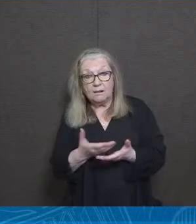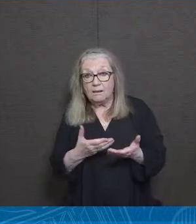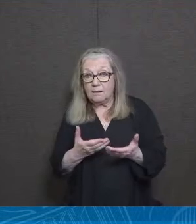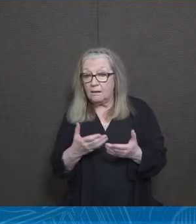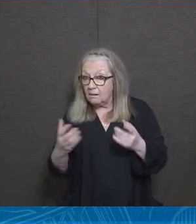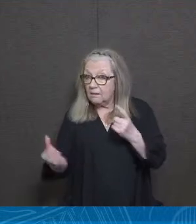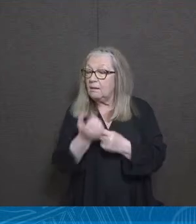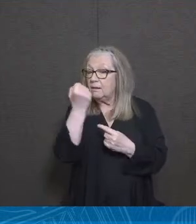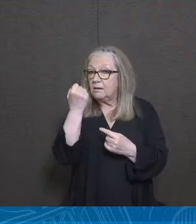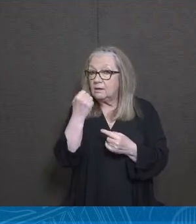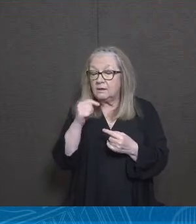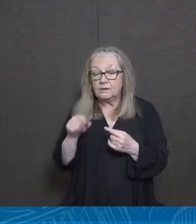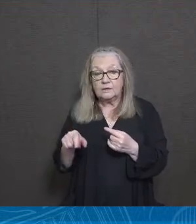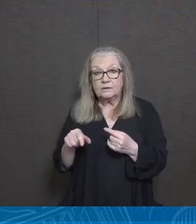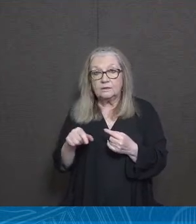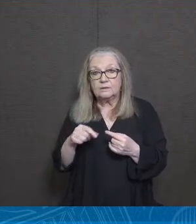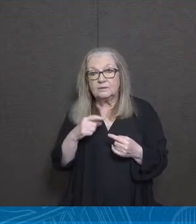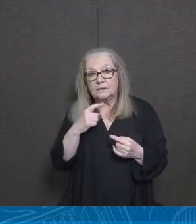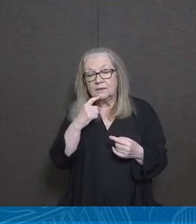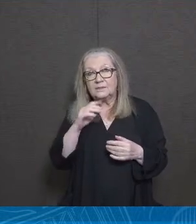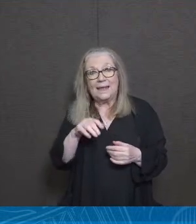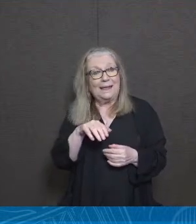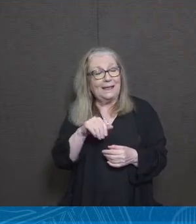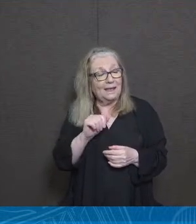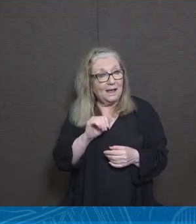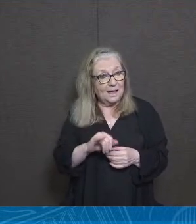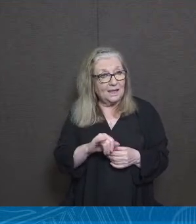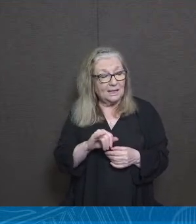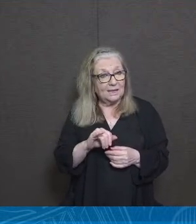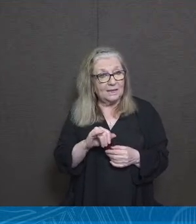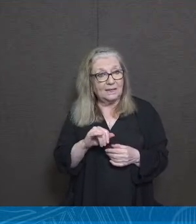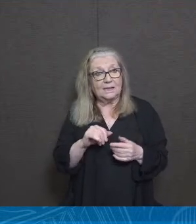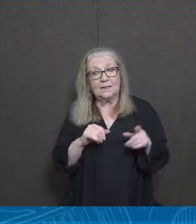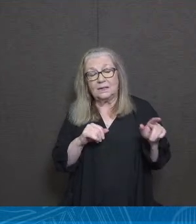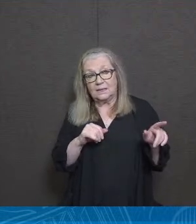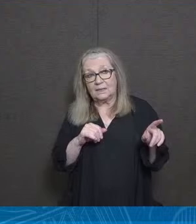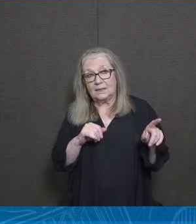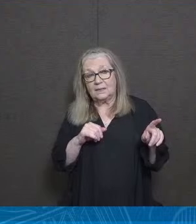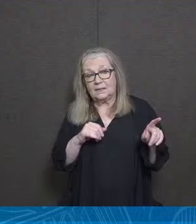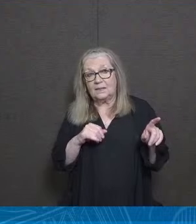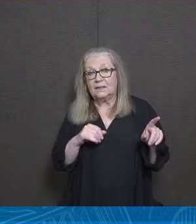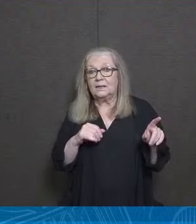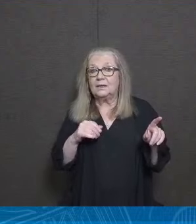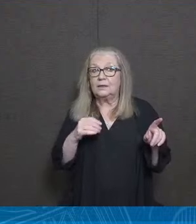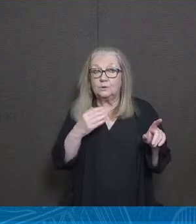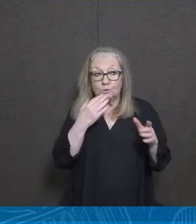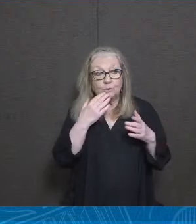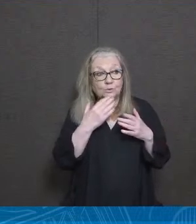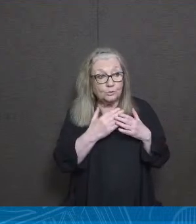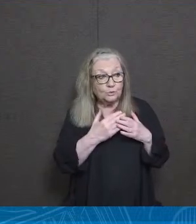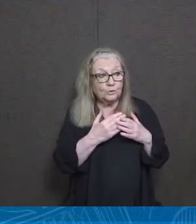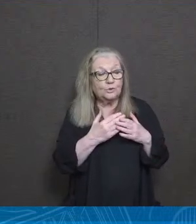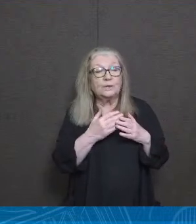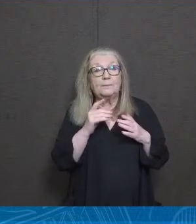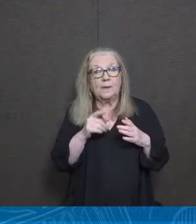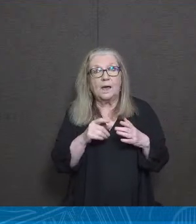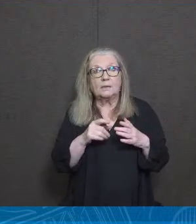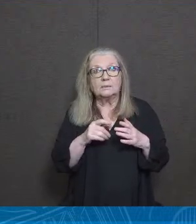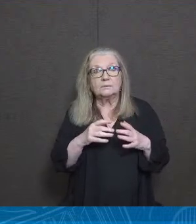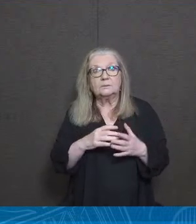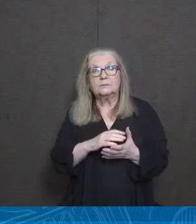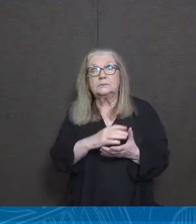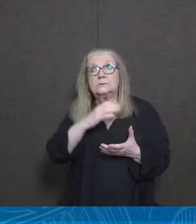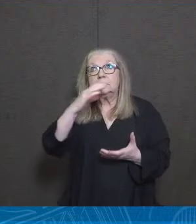You feel challenged, the fast growth of AI, a bunch of AI is good, but in moderation, AI